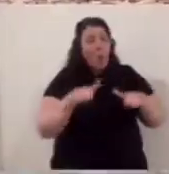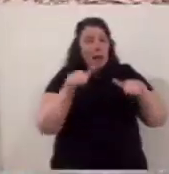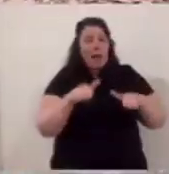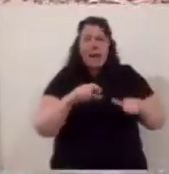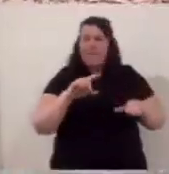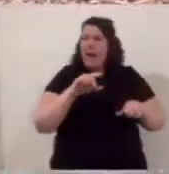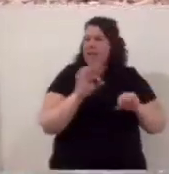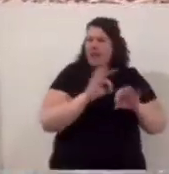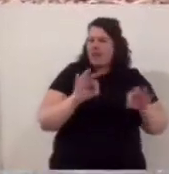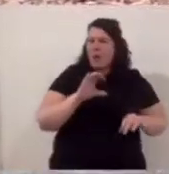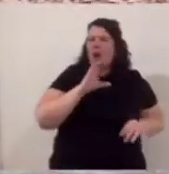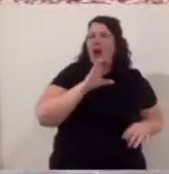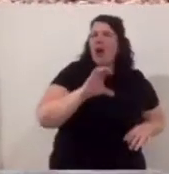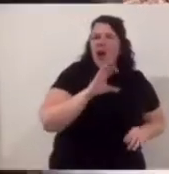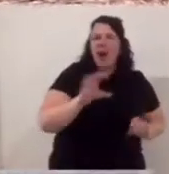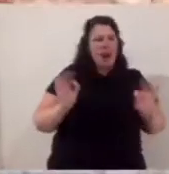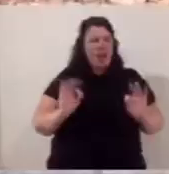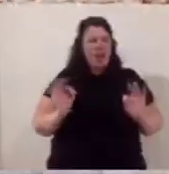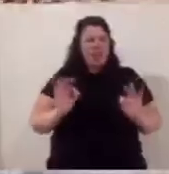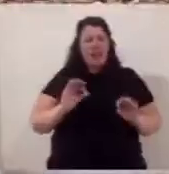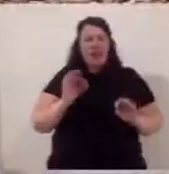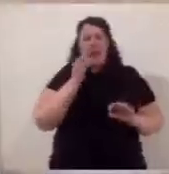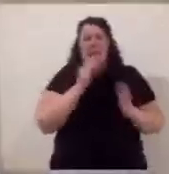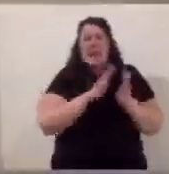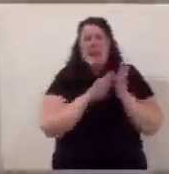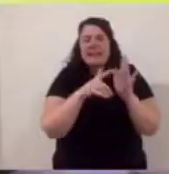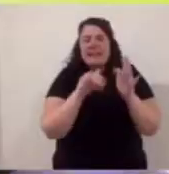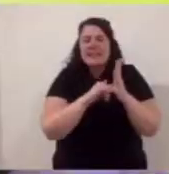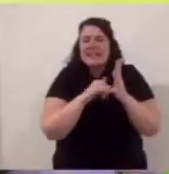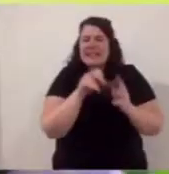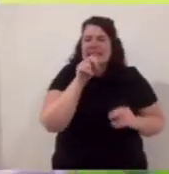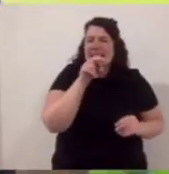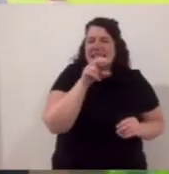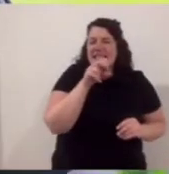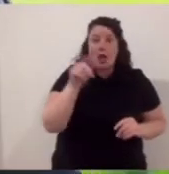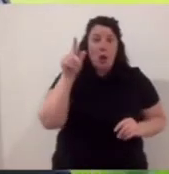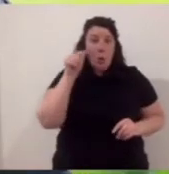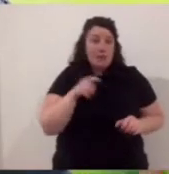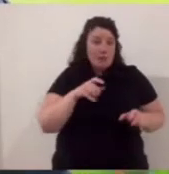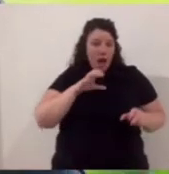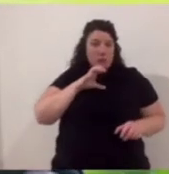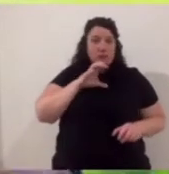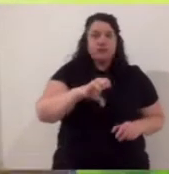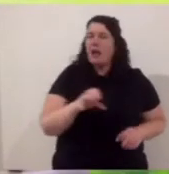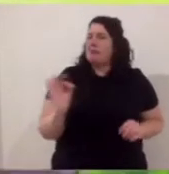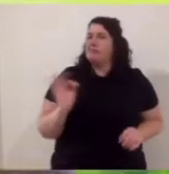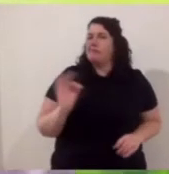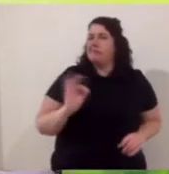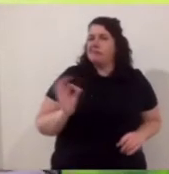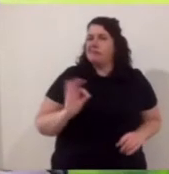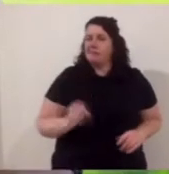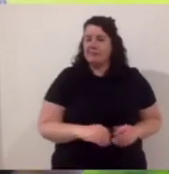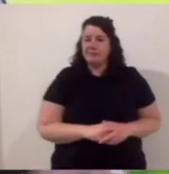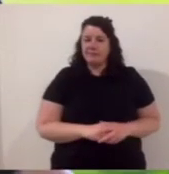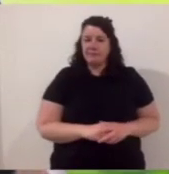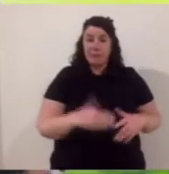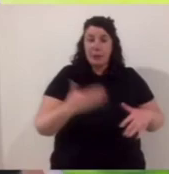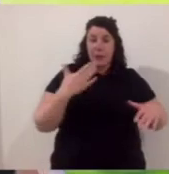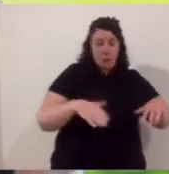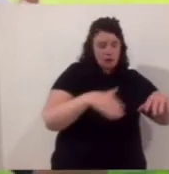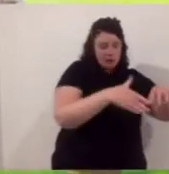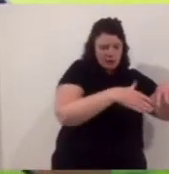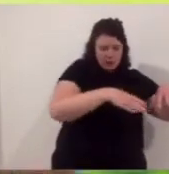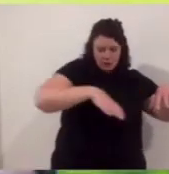very reasonable hearing, but they don't make vocalizations. A little bit of hissing, but they don't really have a common language of any